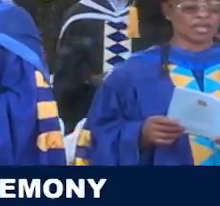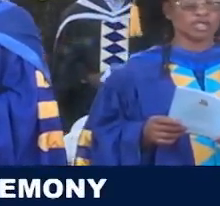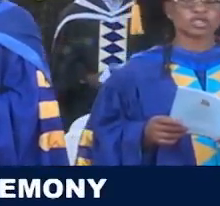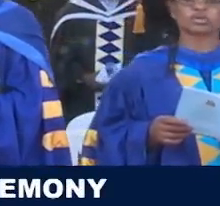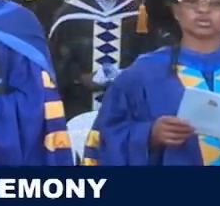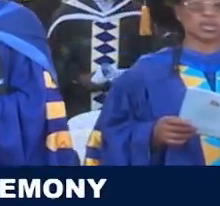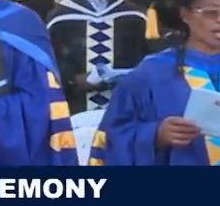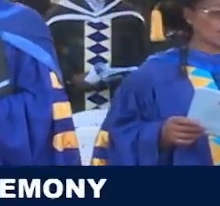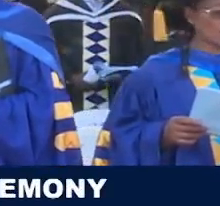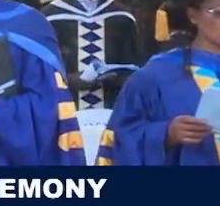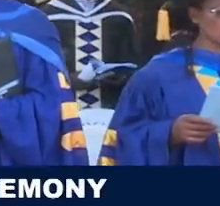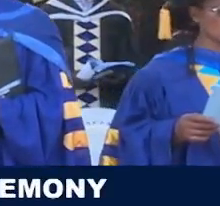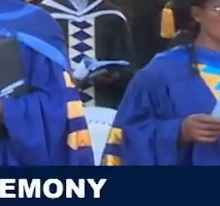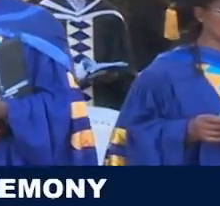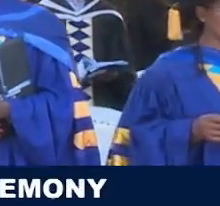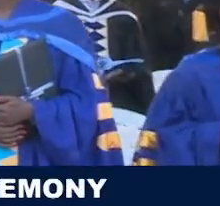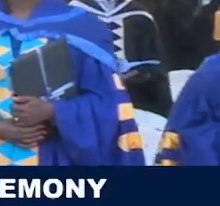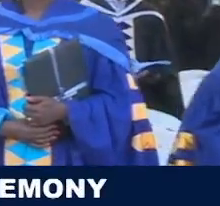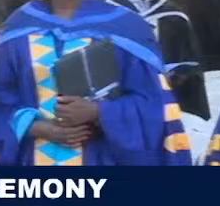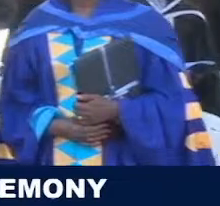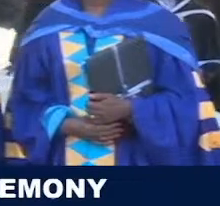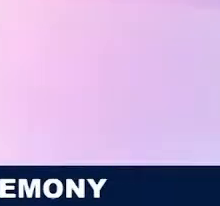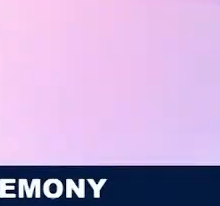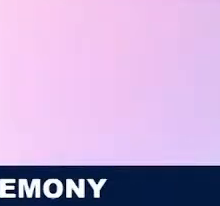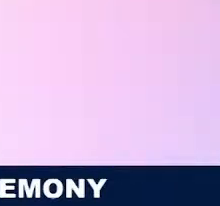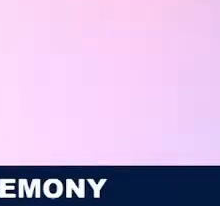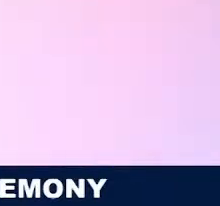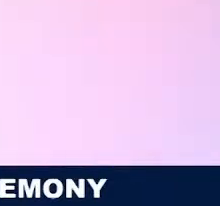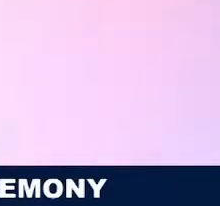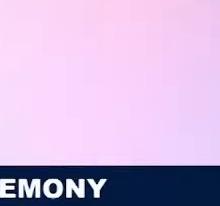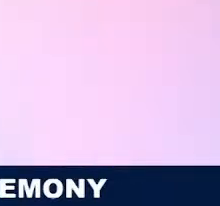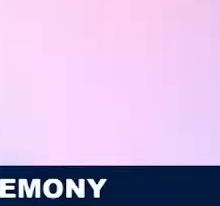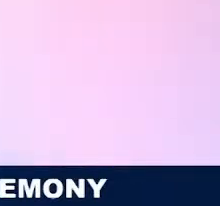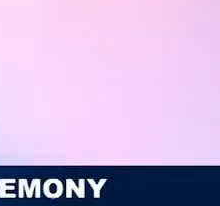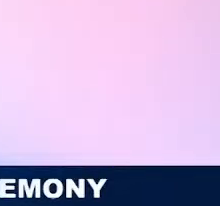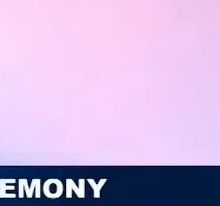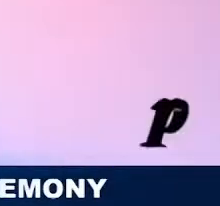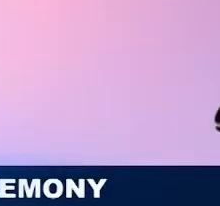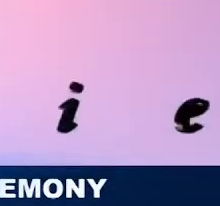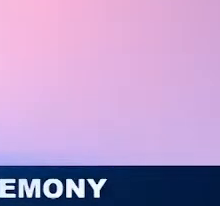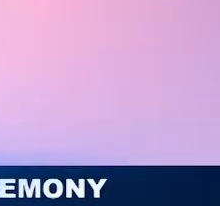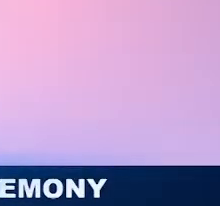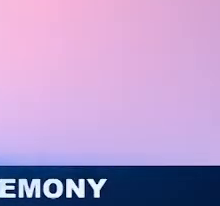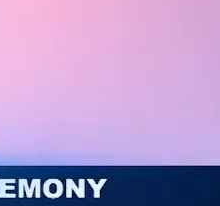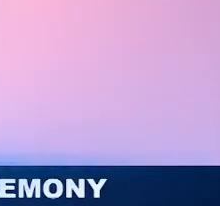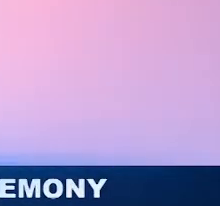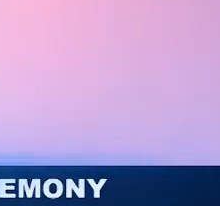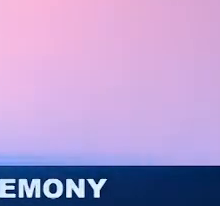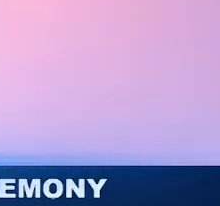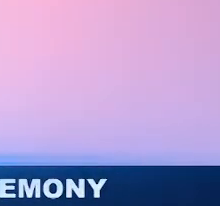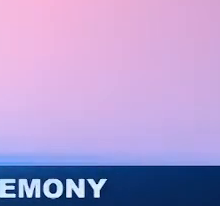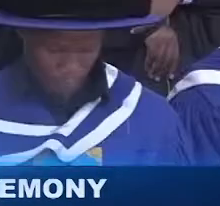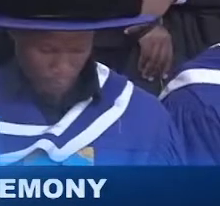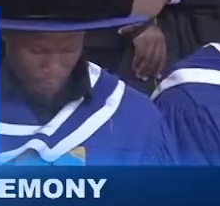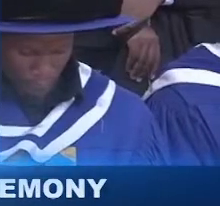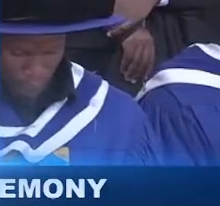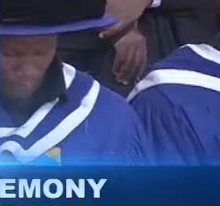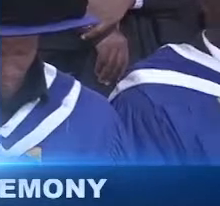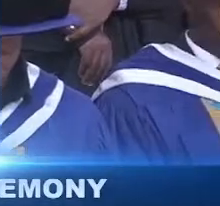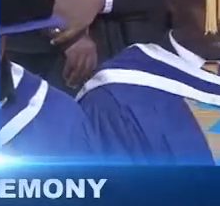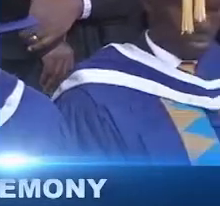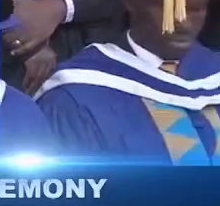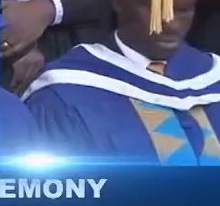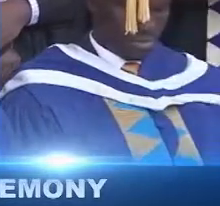campus along the Thika Superhighway. KUTV will provide live coverage of the graduation ceremony from 8